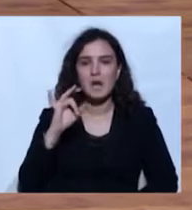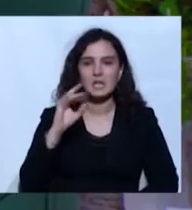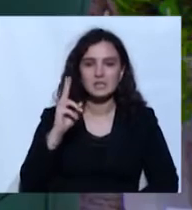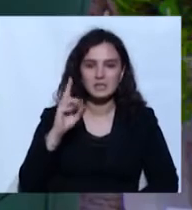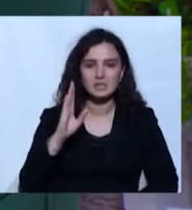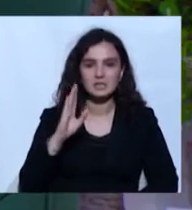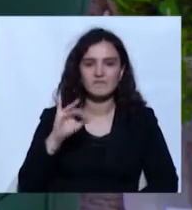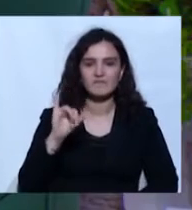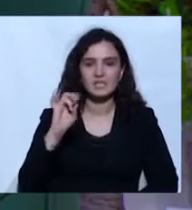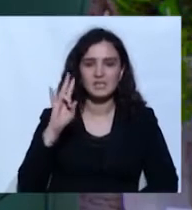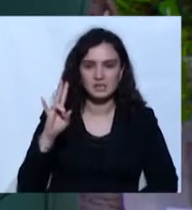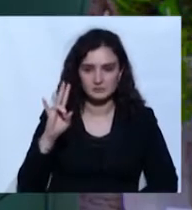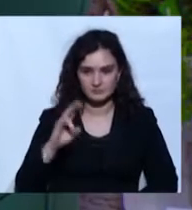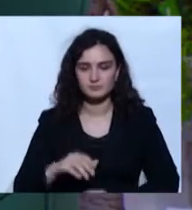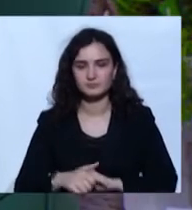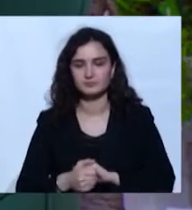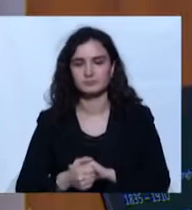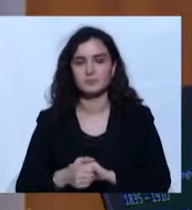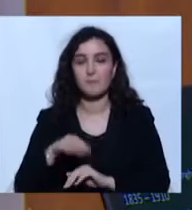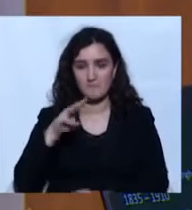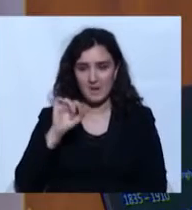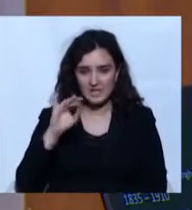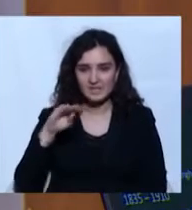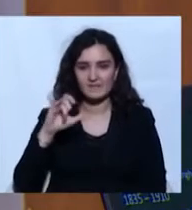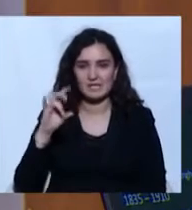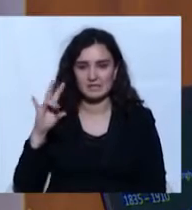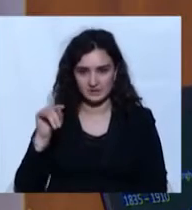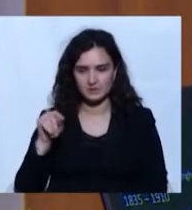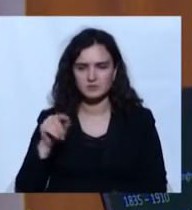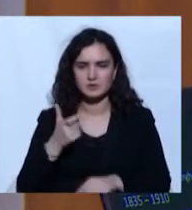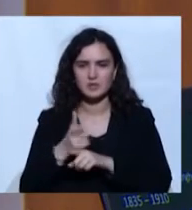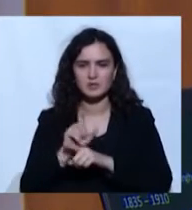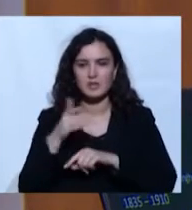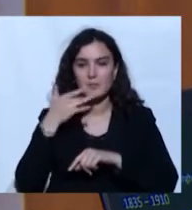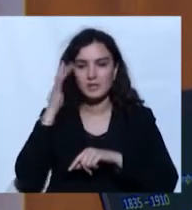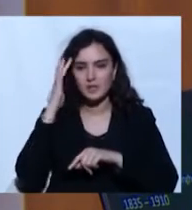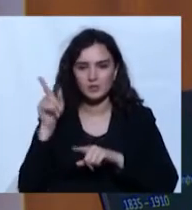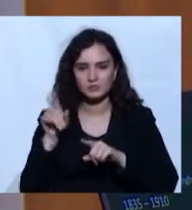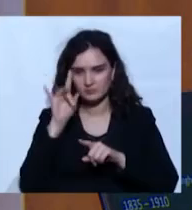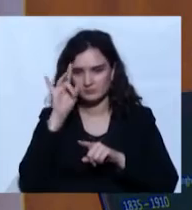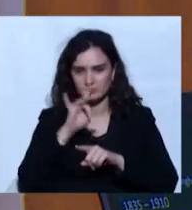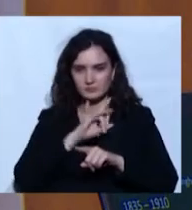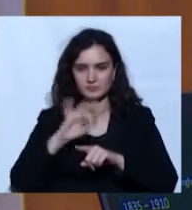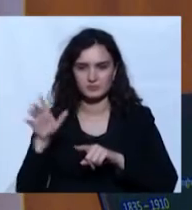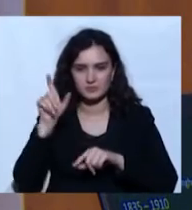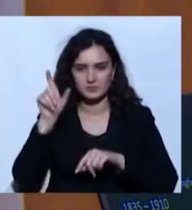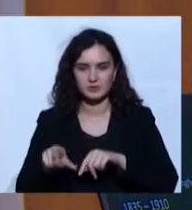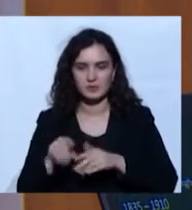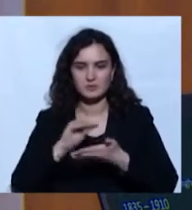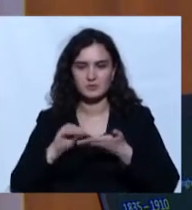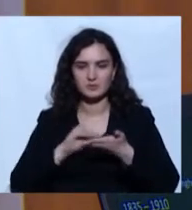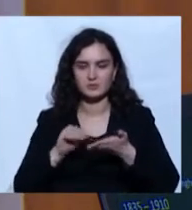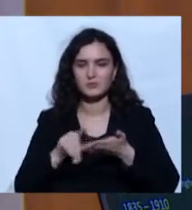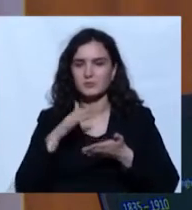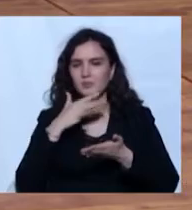day, Mark Twain. Mark Twain, he is one of the great American authors, one of the